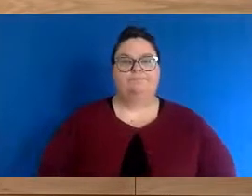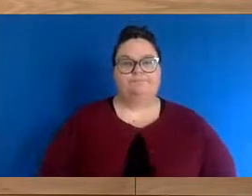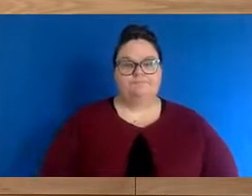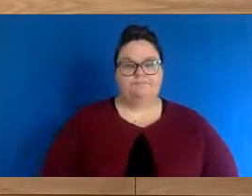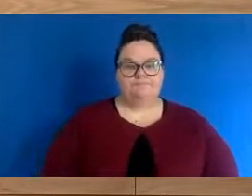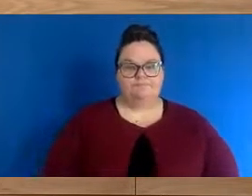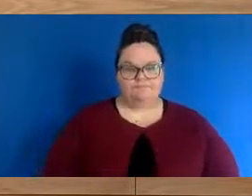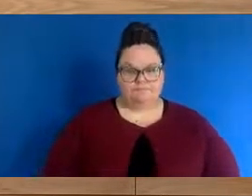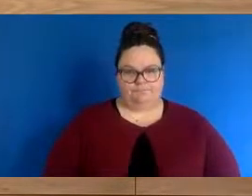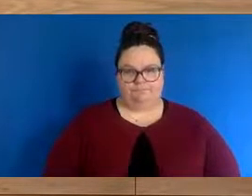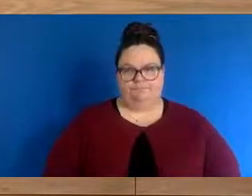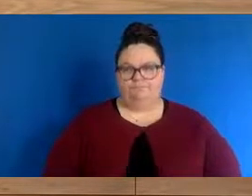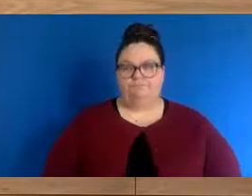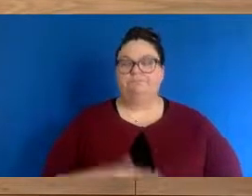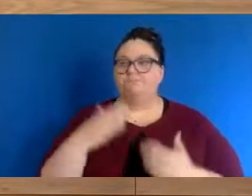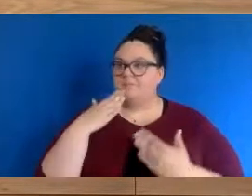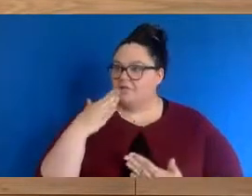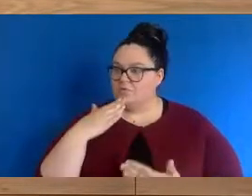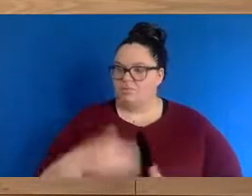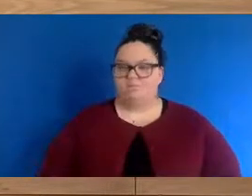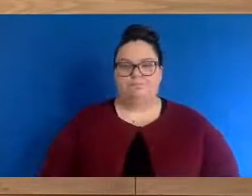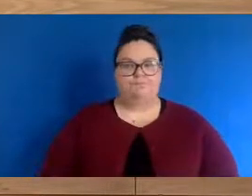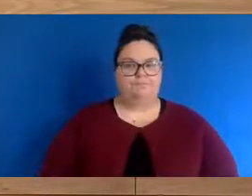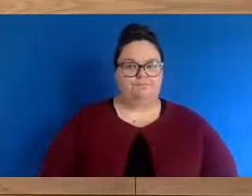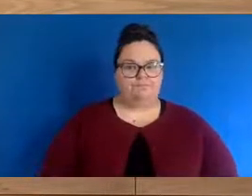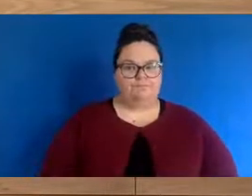Thank you, Dr. Russell.